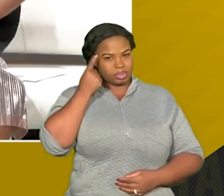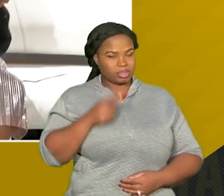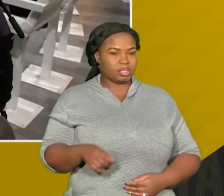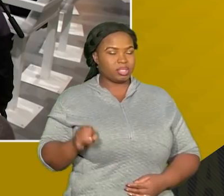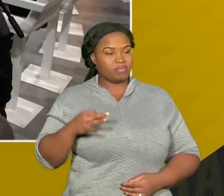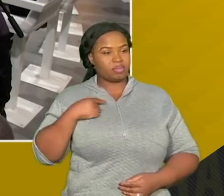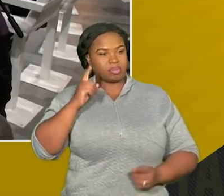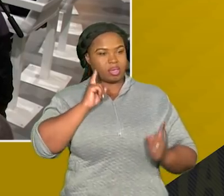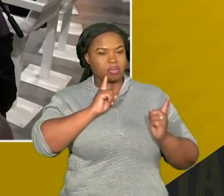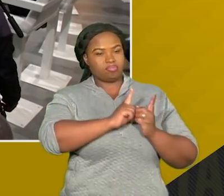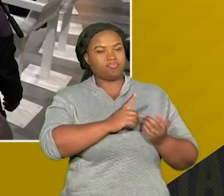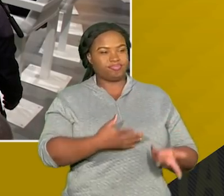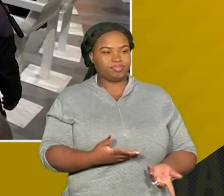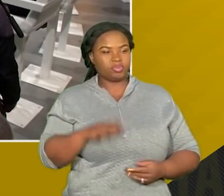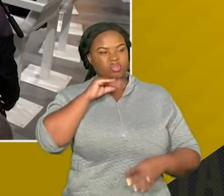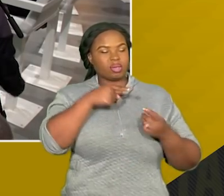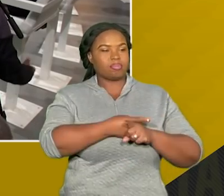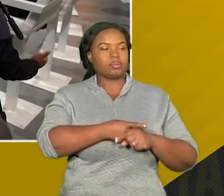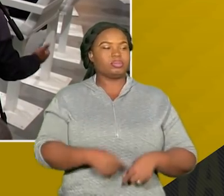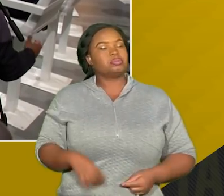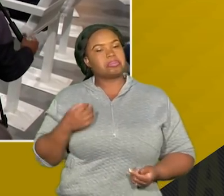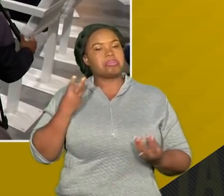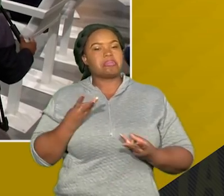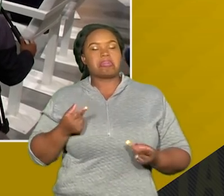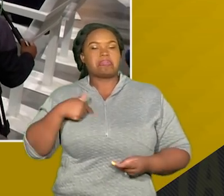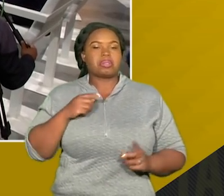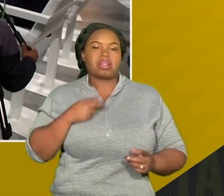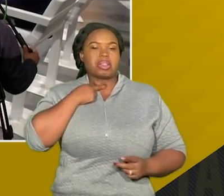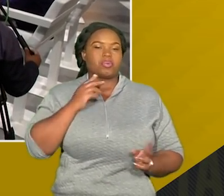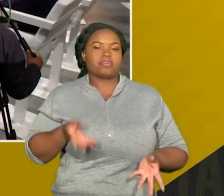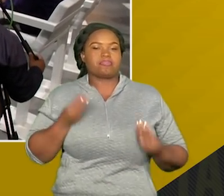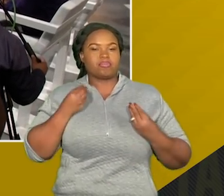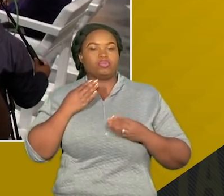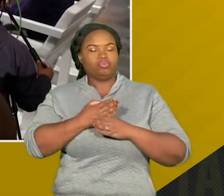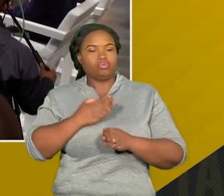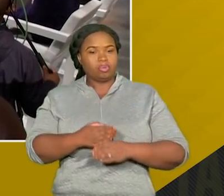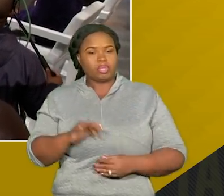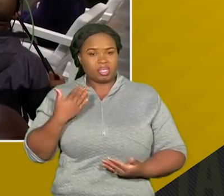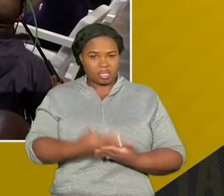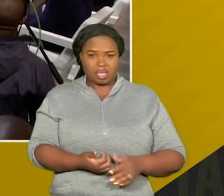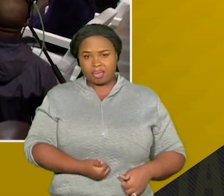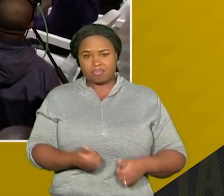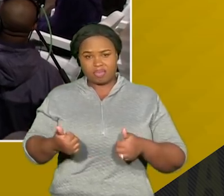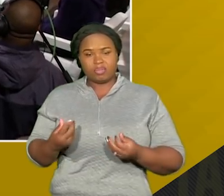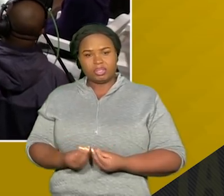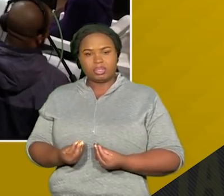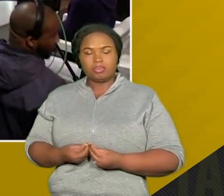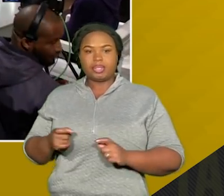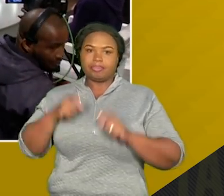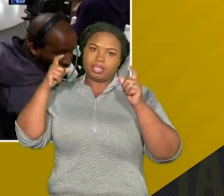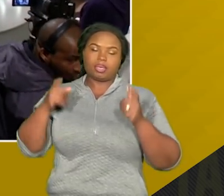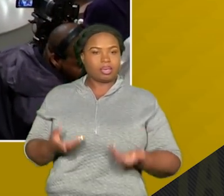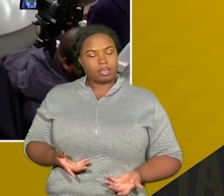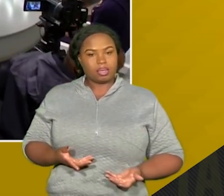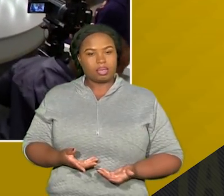you and we speak about me not being able to get a job and it works and I go get a job, can I come back to you for something bigger? Like,